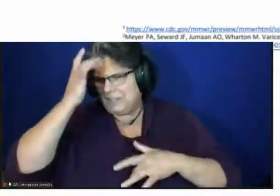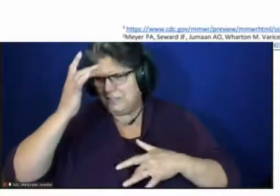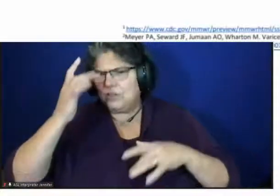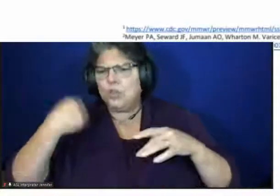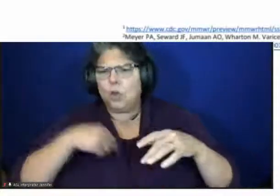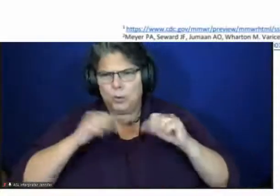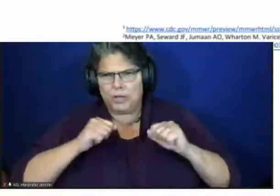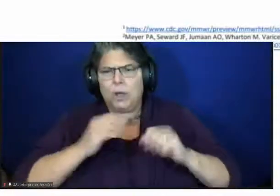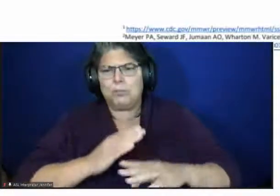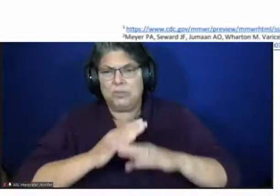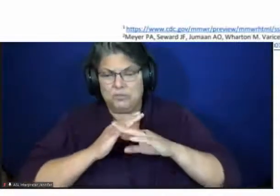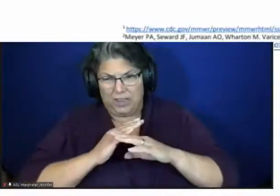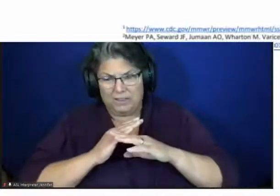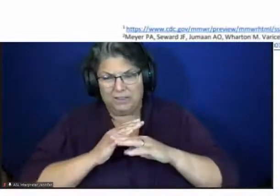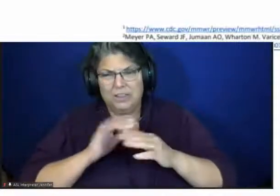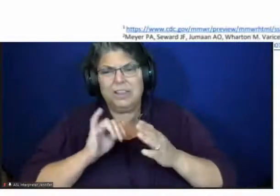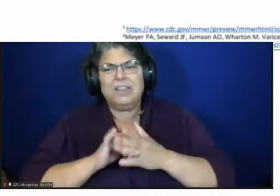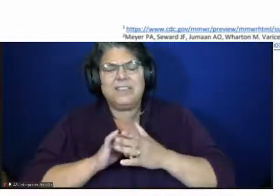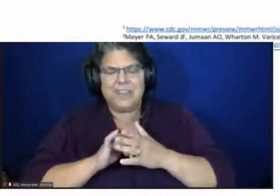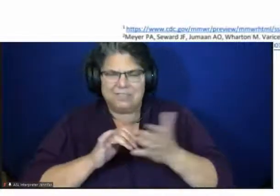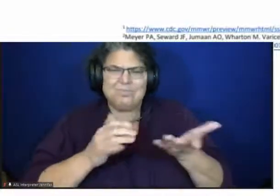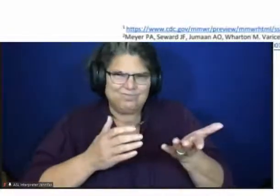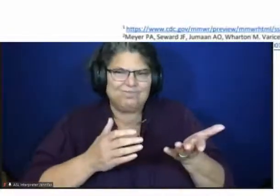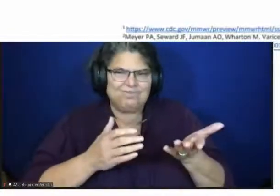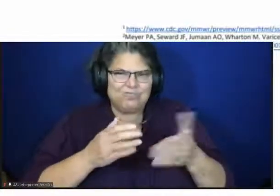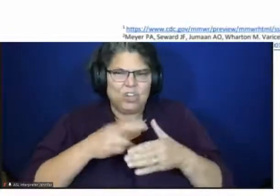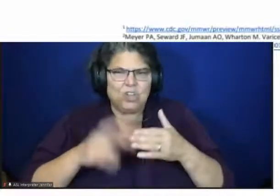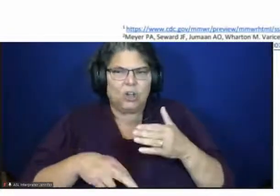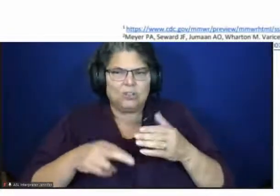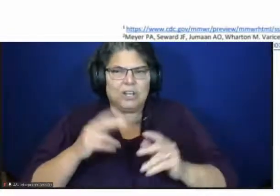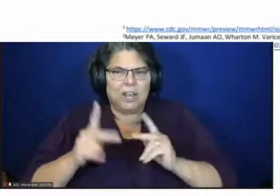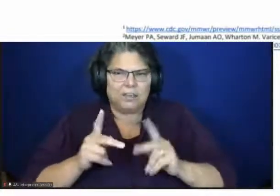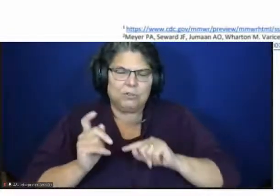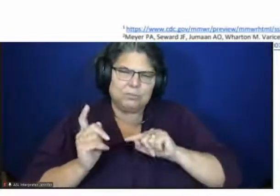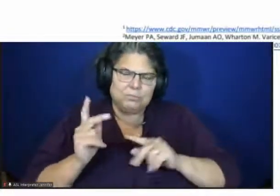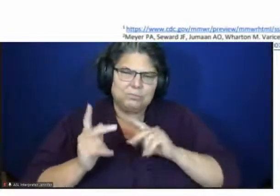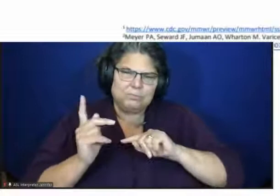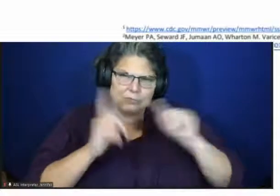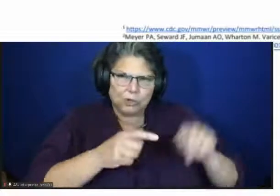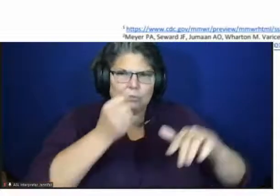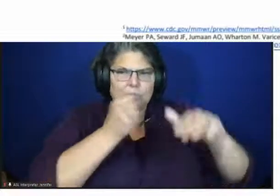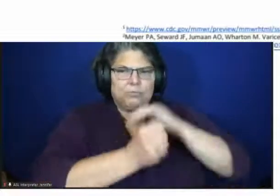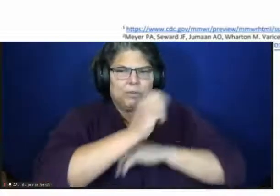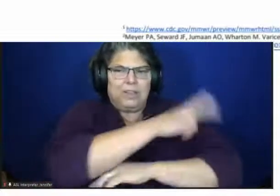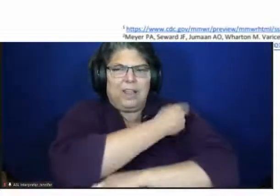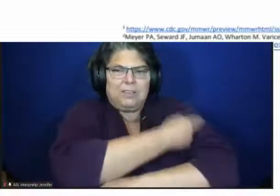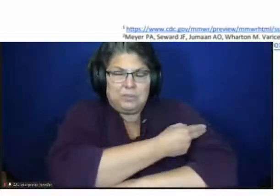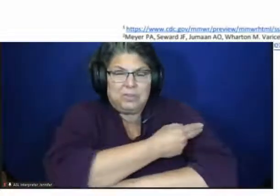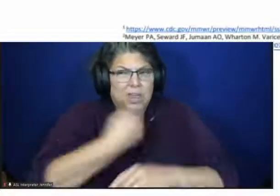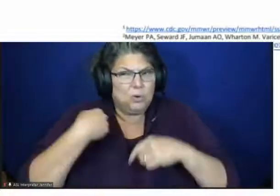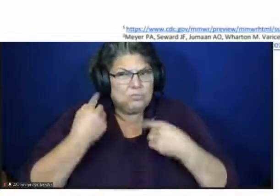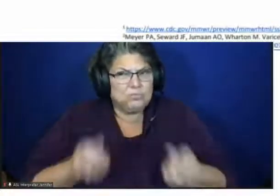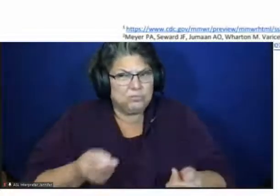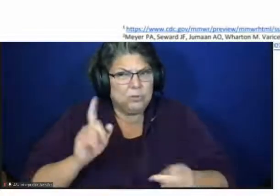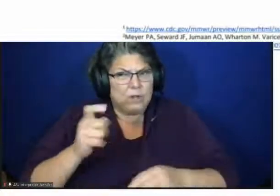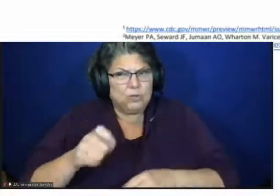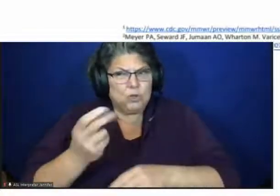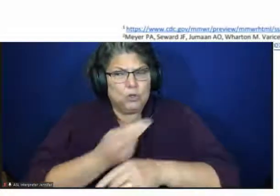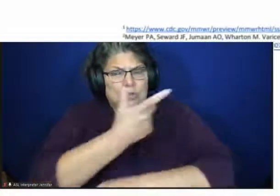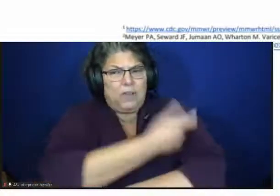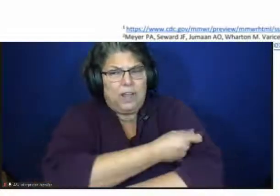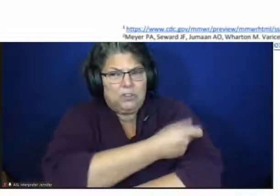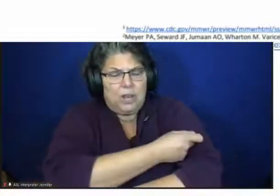have resulted in hospitalizations that we routinely use vaccinations for. So this first slide